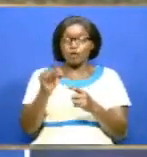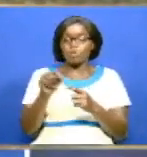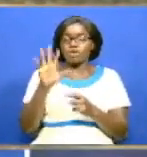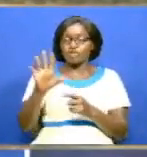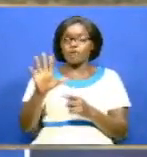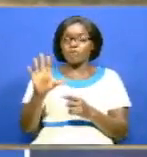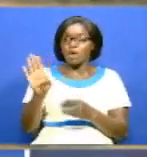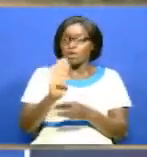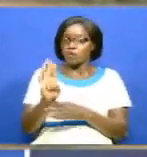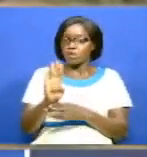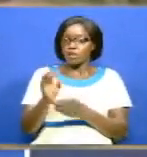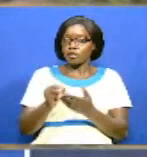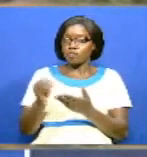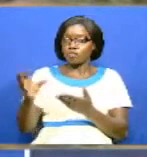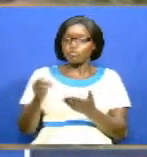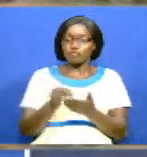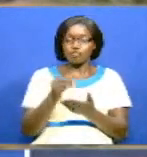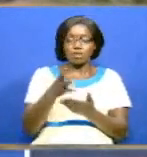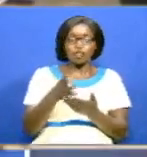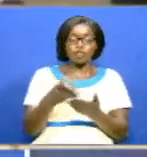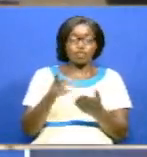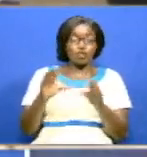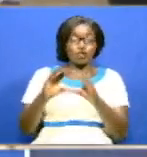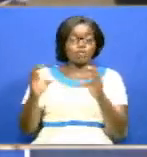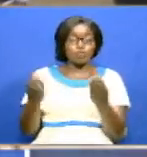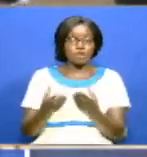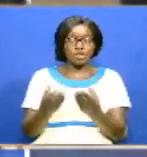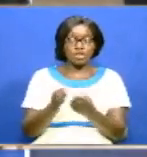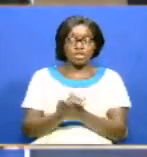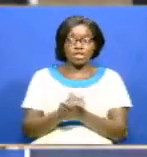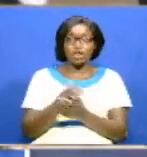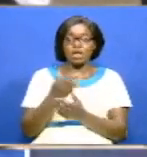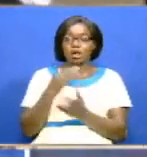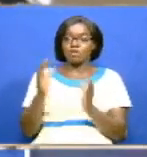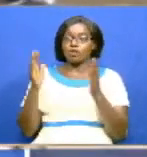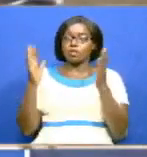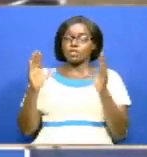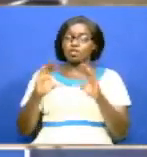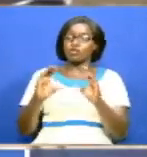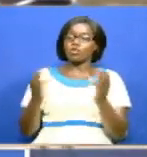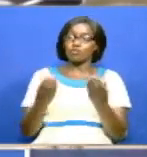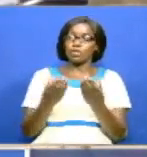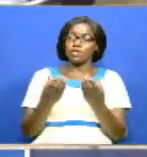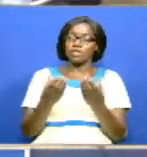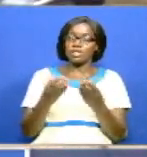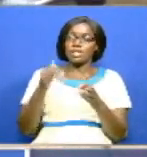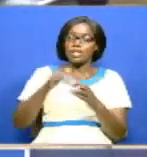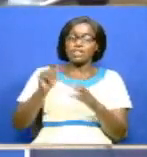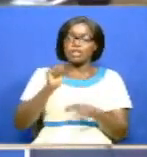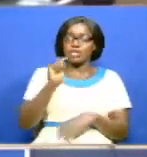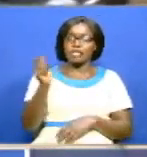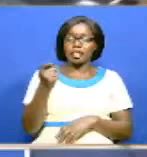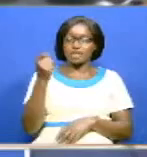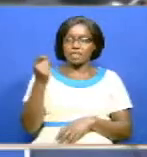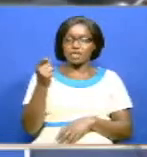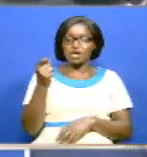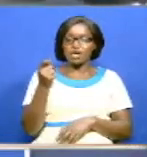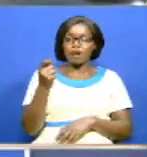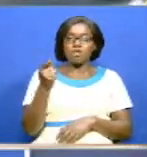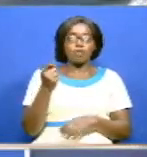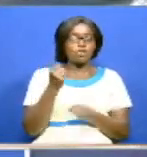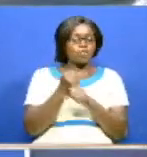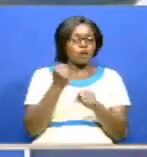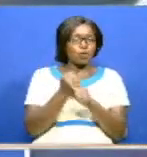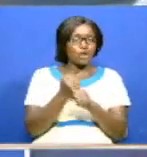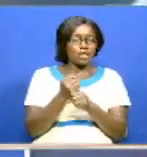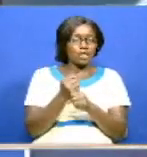been disbursed as compensation for communities. I want to congratulate the communities all over the country for their efforts in